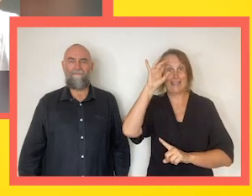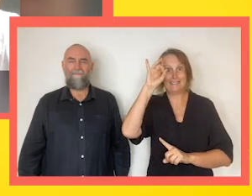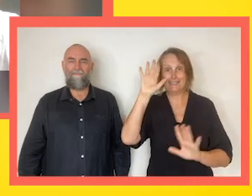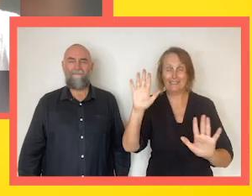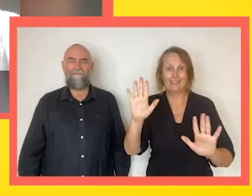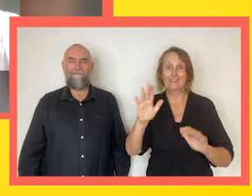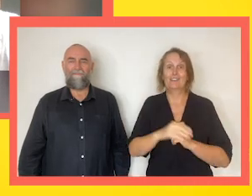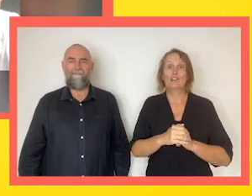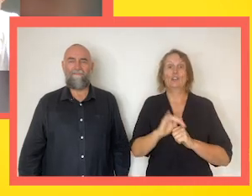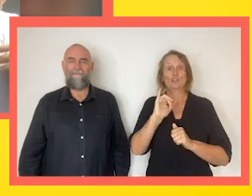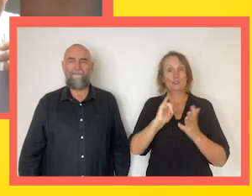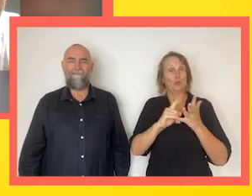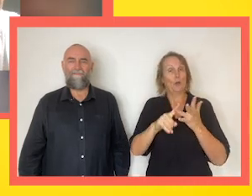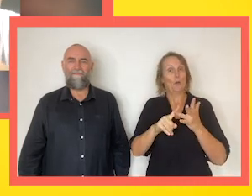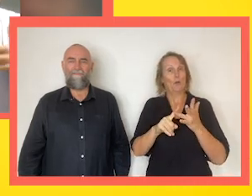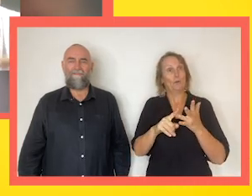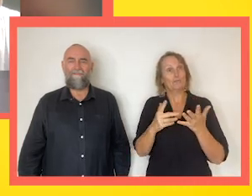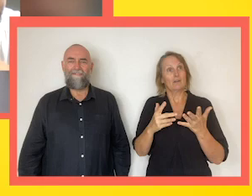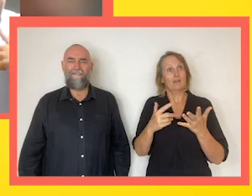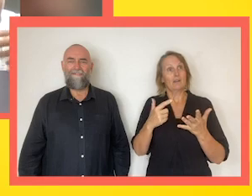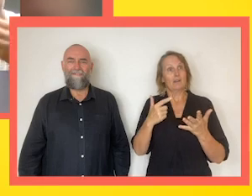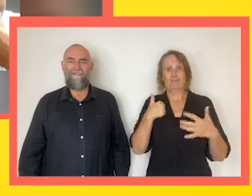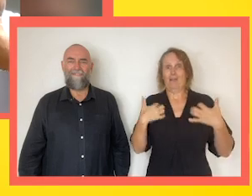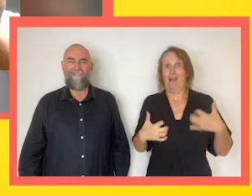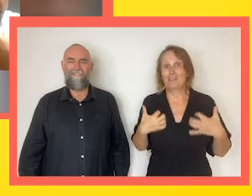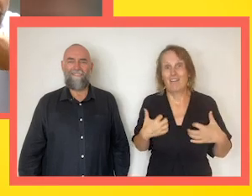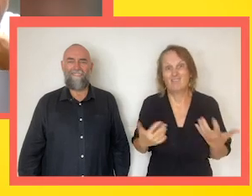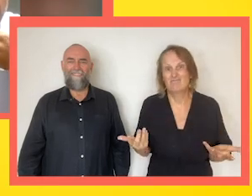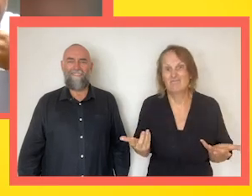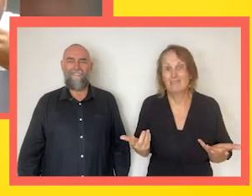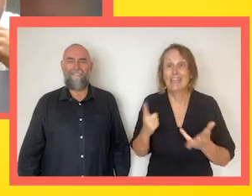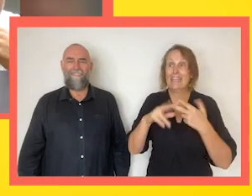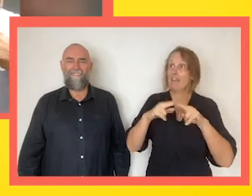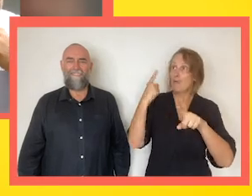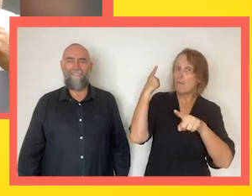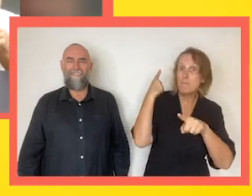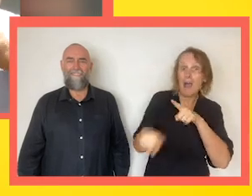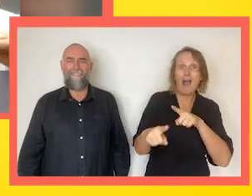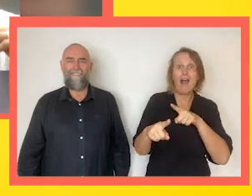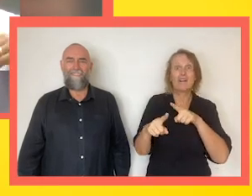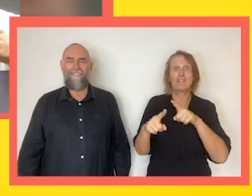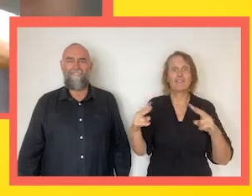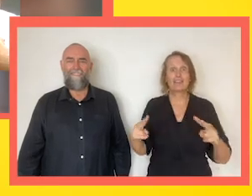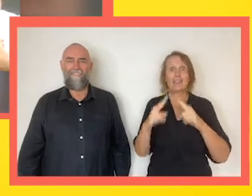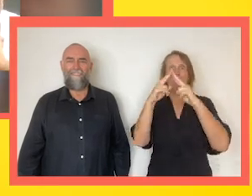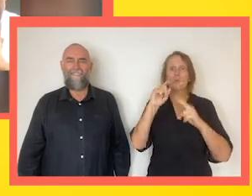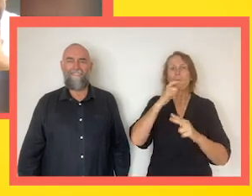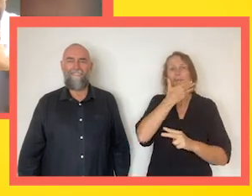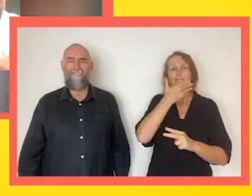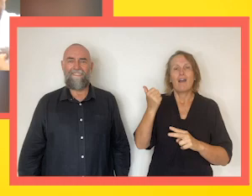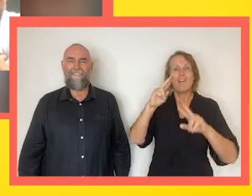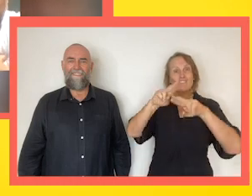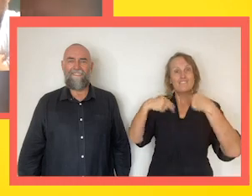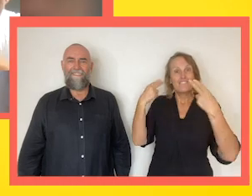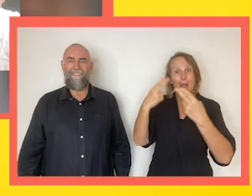definitely not one to count the cards until they've dealt. So I just can't wait. If we get there, having some family there,